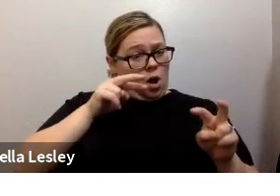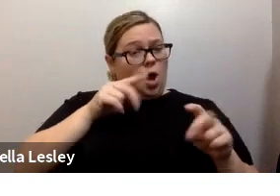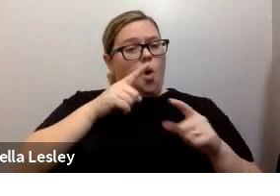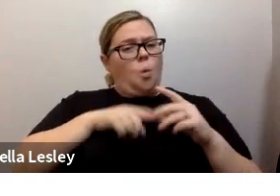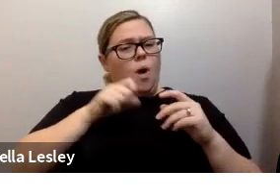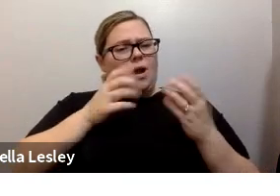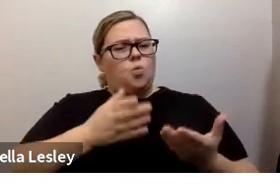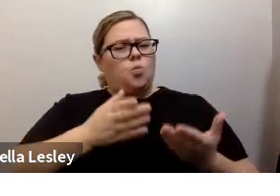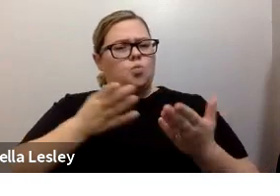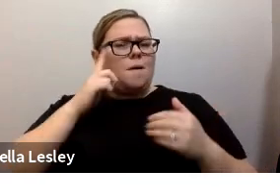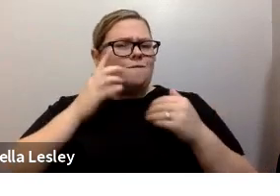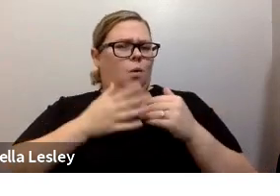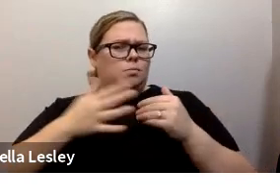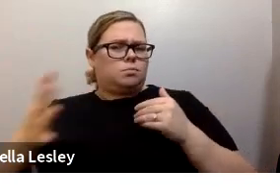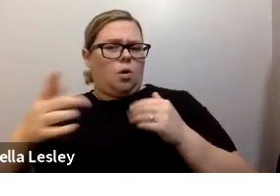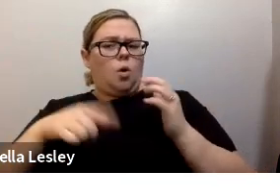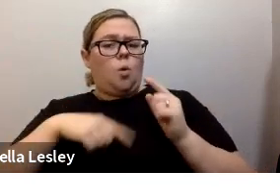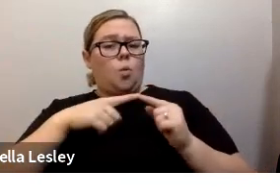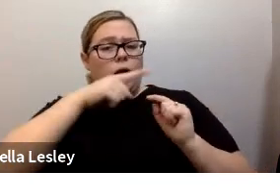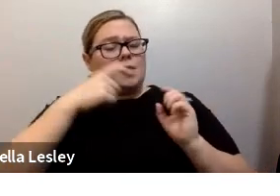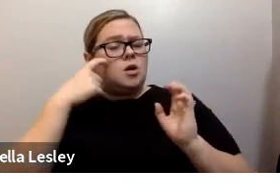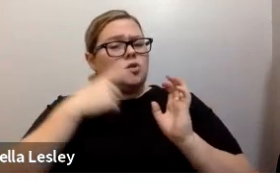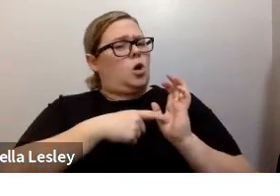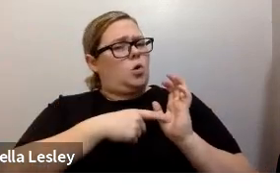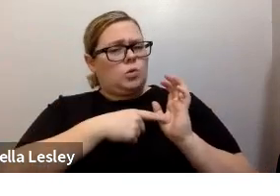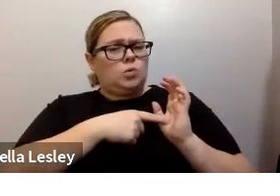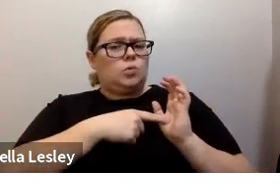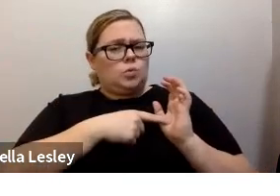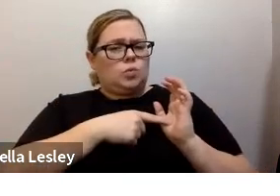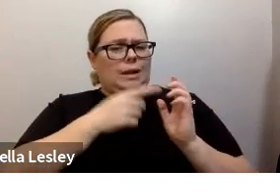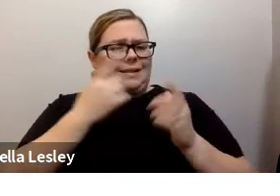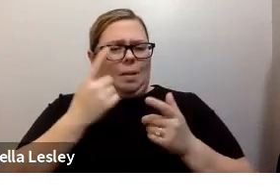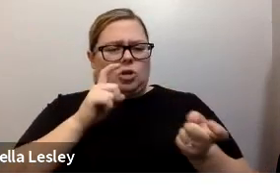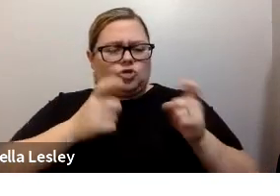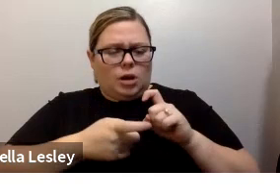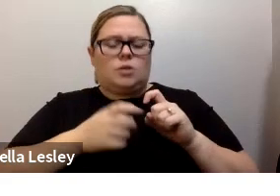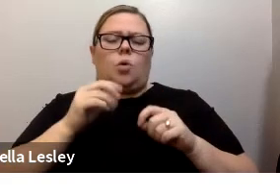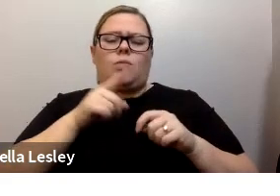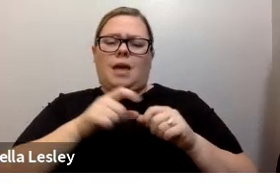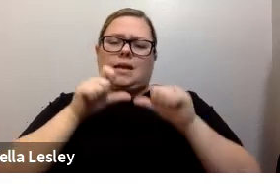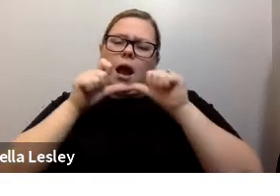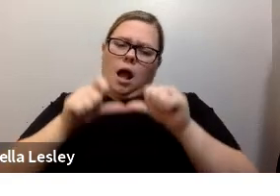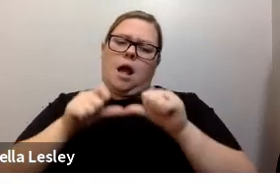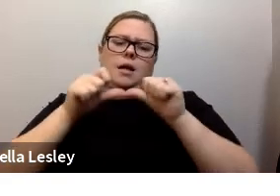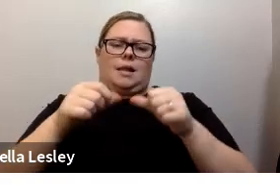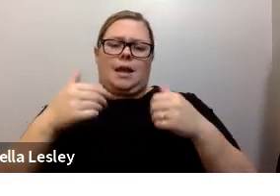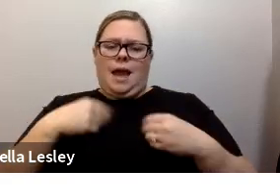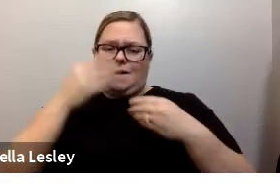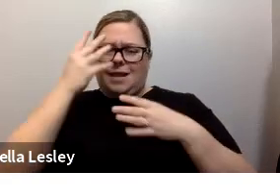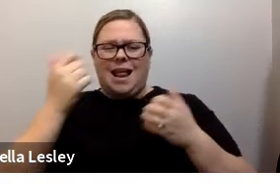start to see that they're no longer using a certain set of videos. So they constantly have our data, and everything today is about